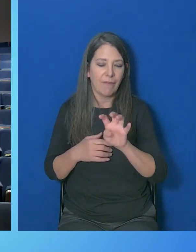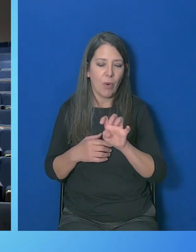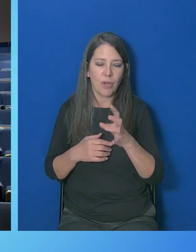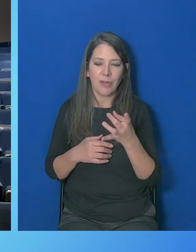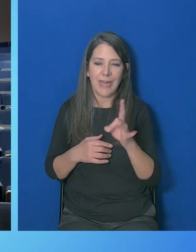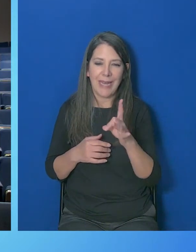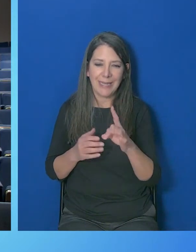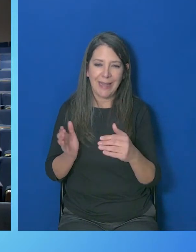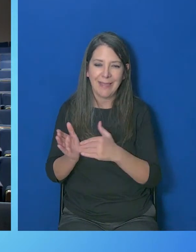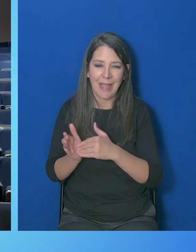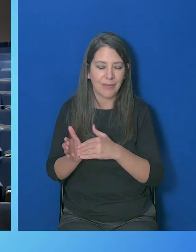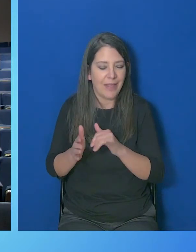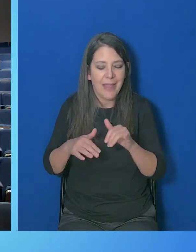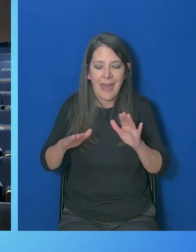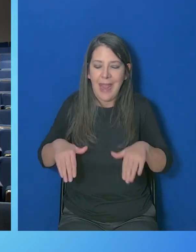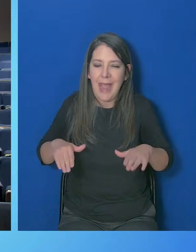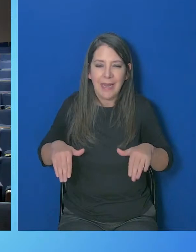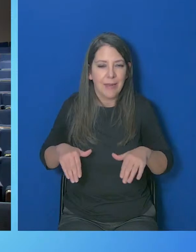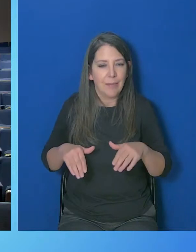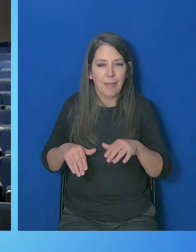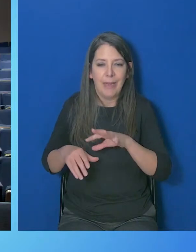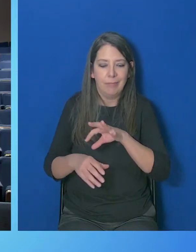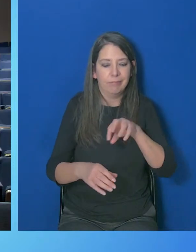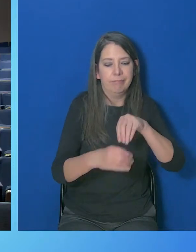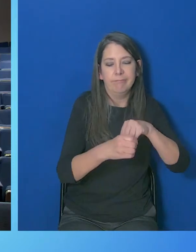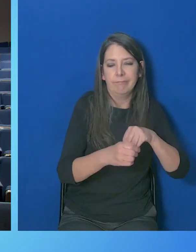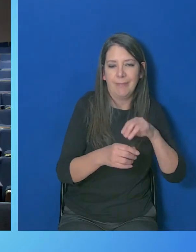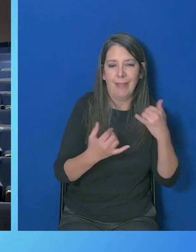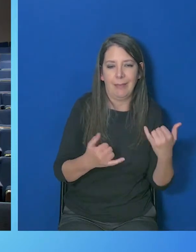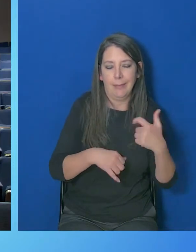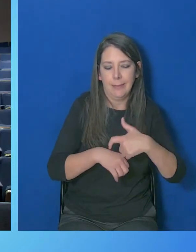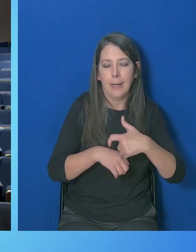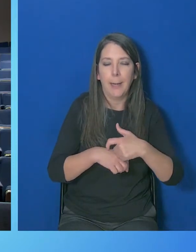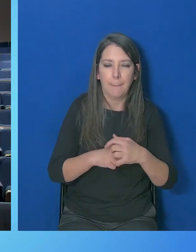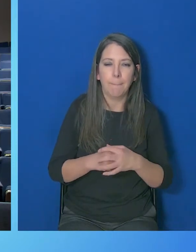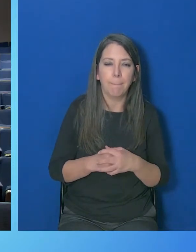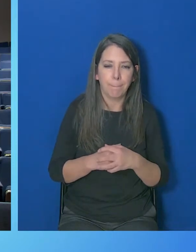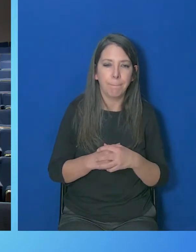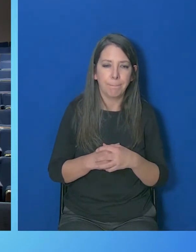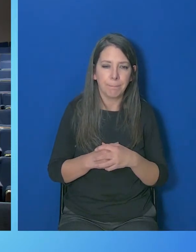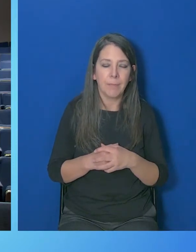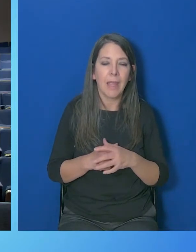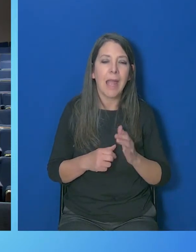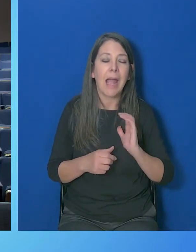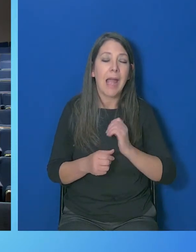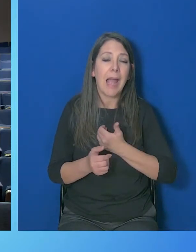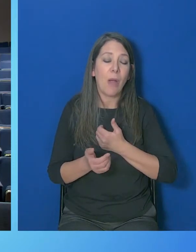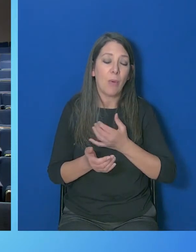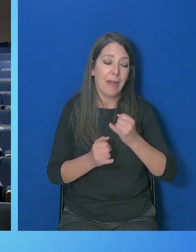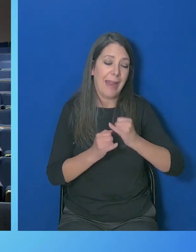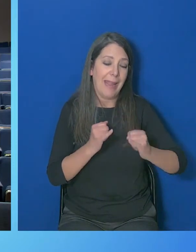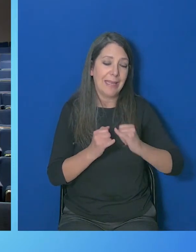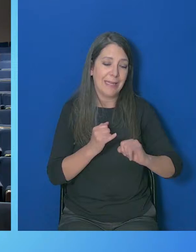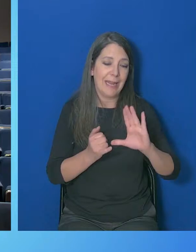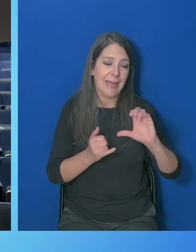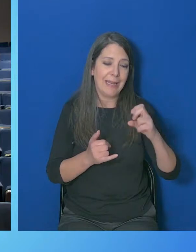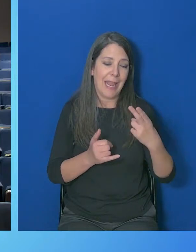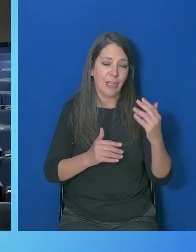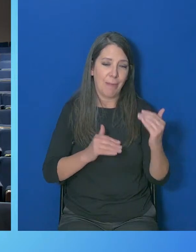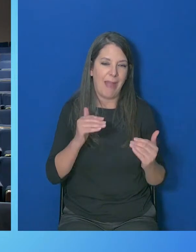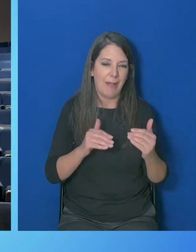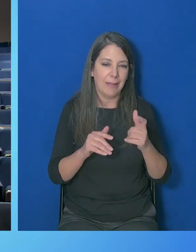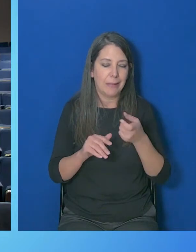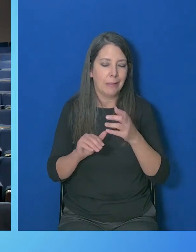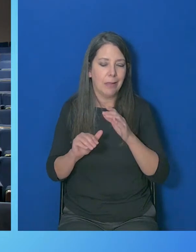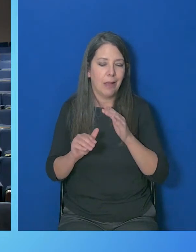$418,000 that had not been transferred at this time. Our ending cash fund balance is lower than this time last